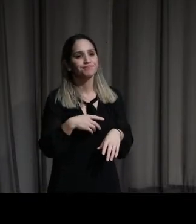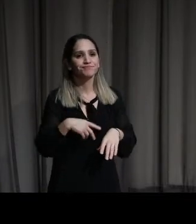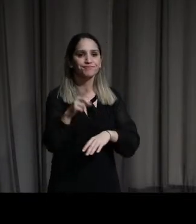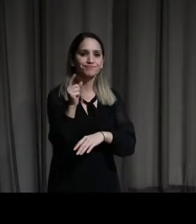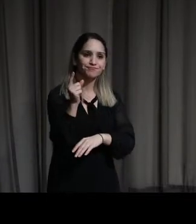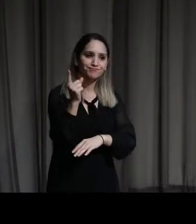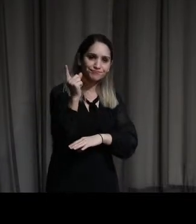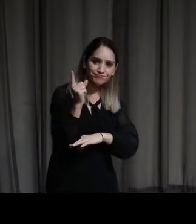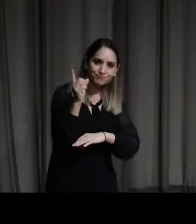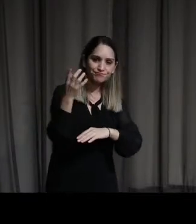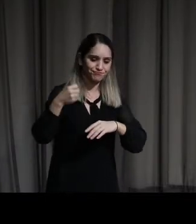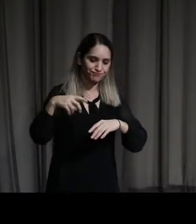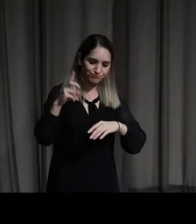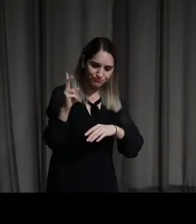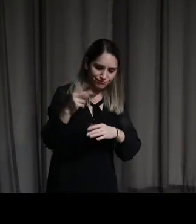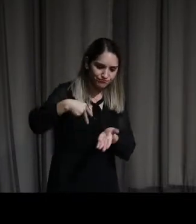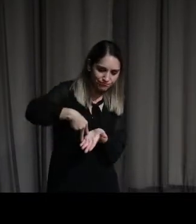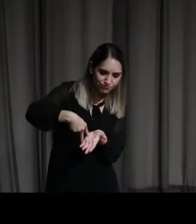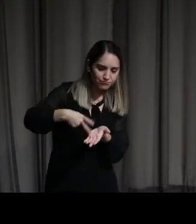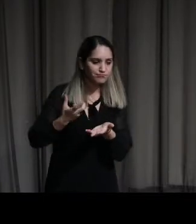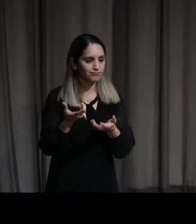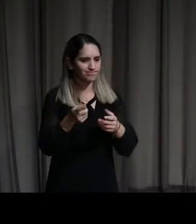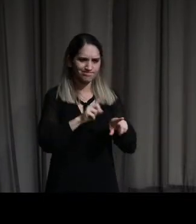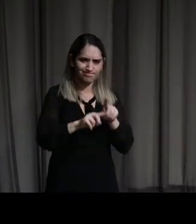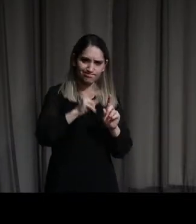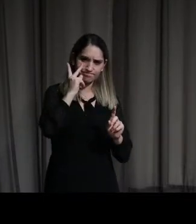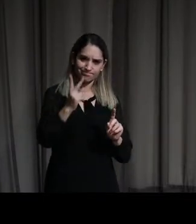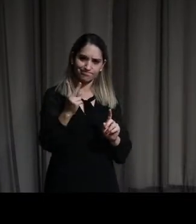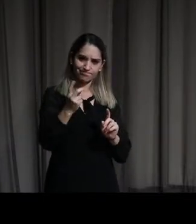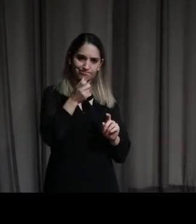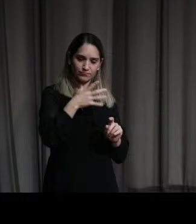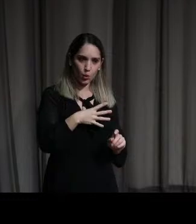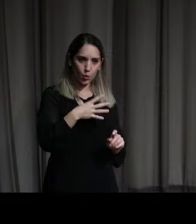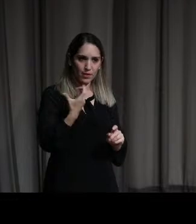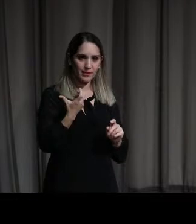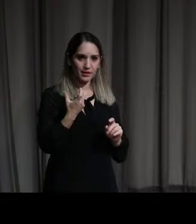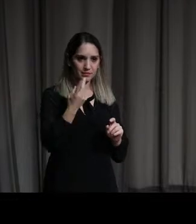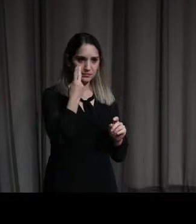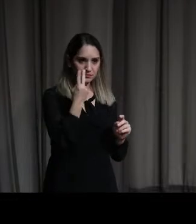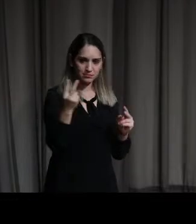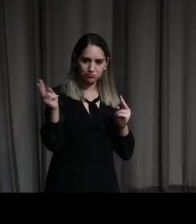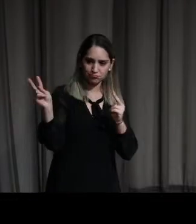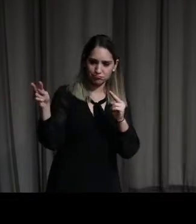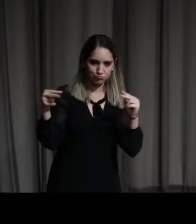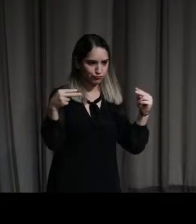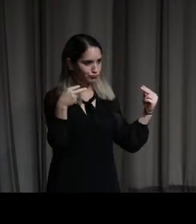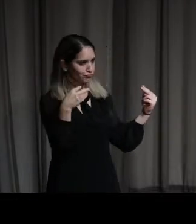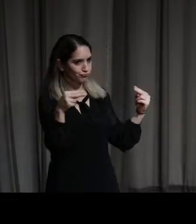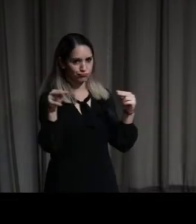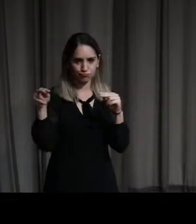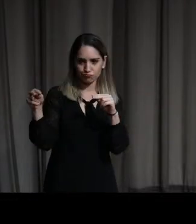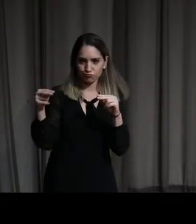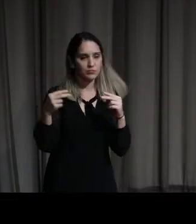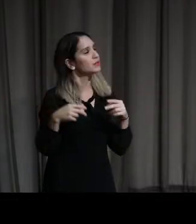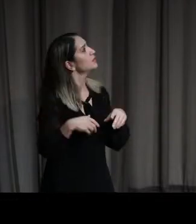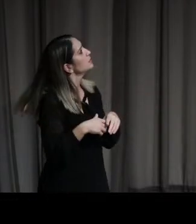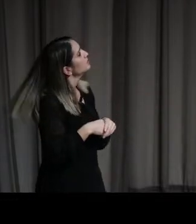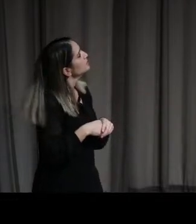harkens back and reflects back the retrieval of the woman as Mexico, right? With